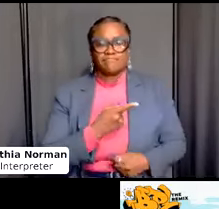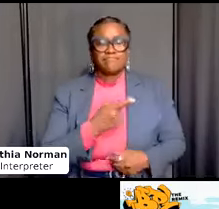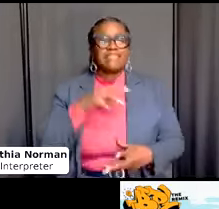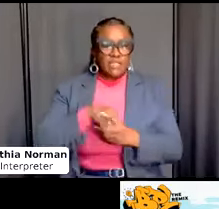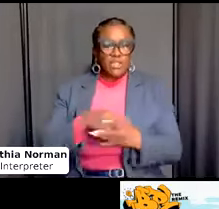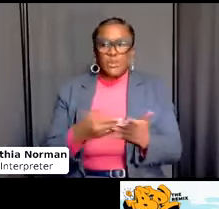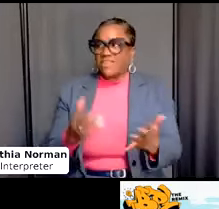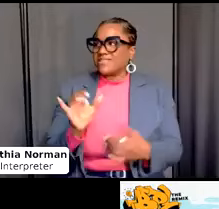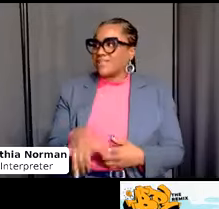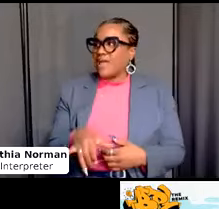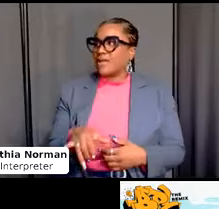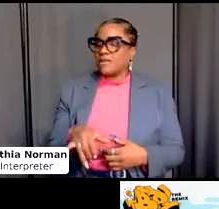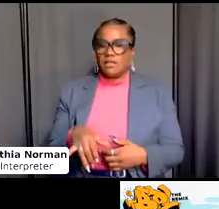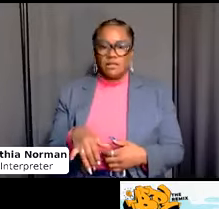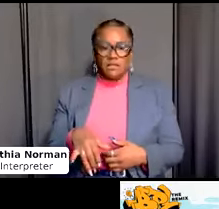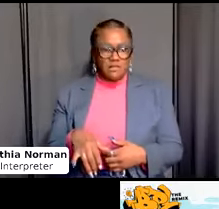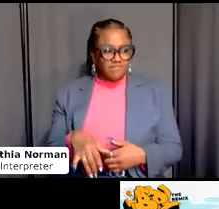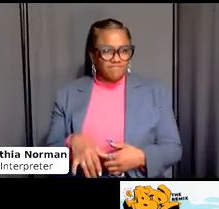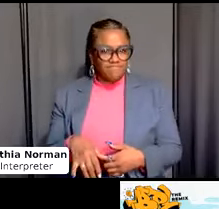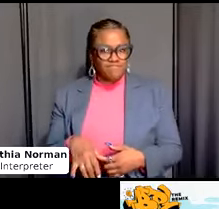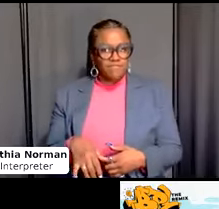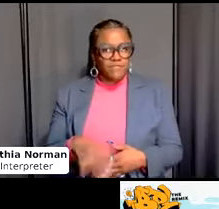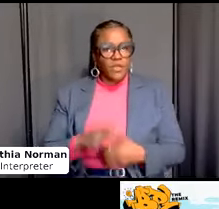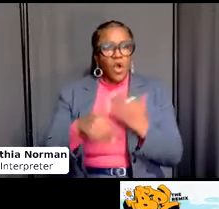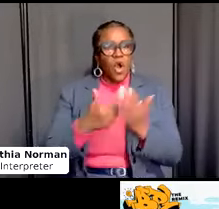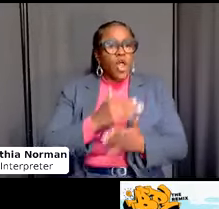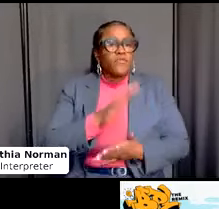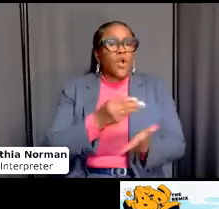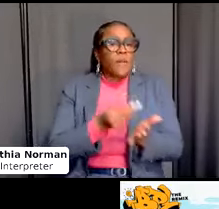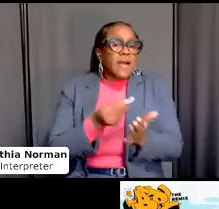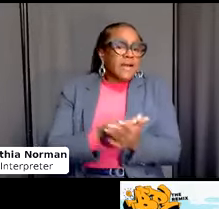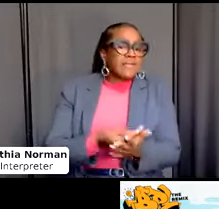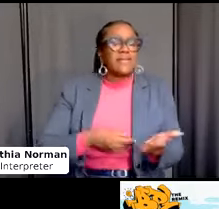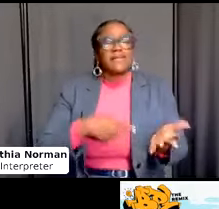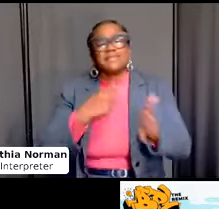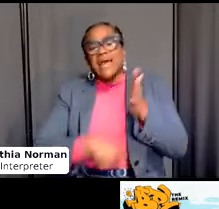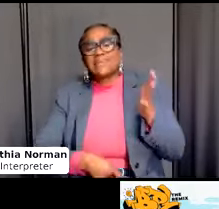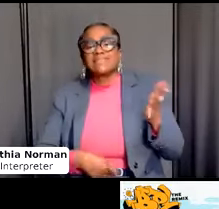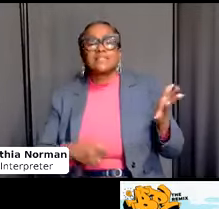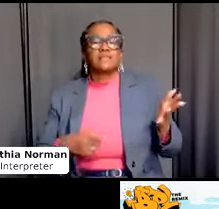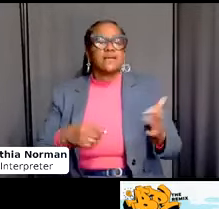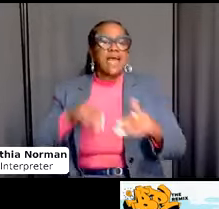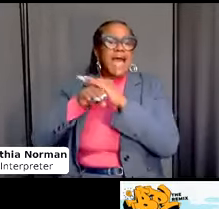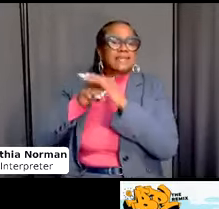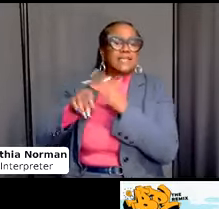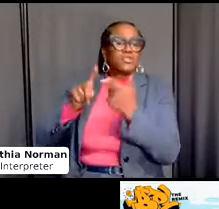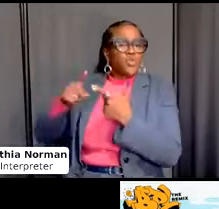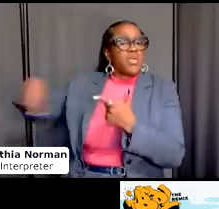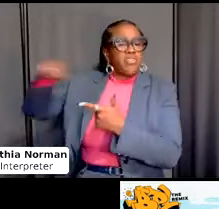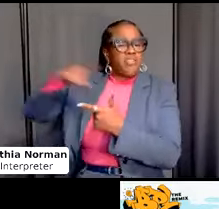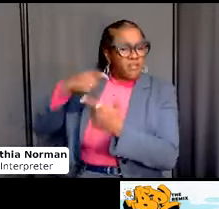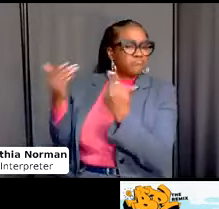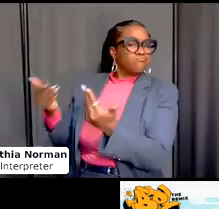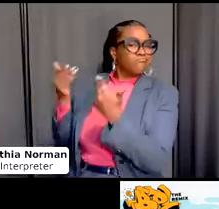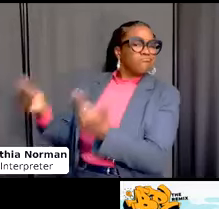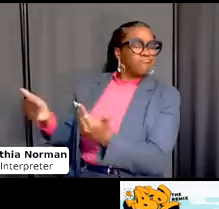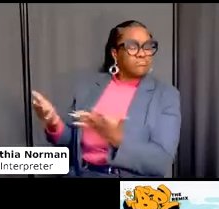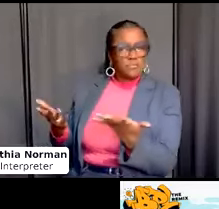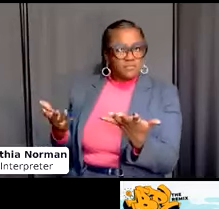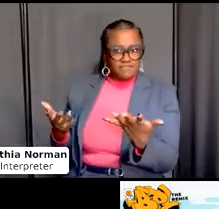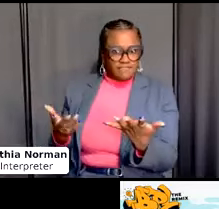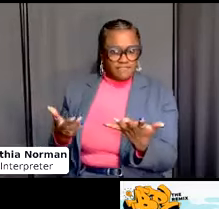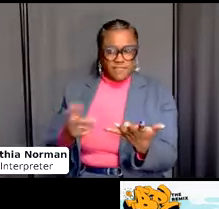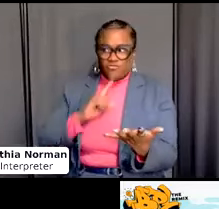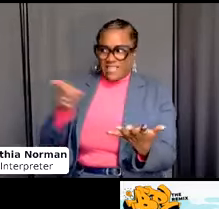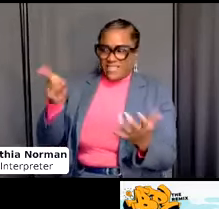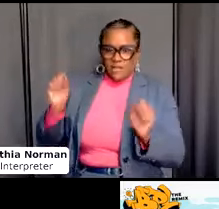like lifting your tariffs and giving unfettered access to foreign investors and whatnot, and being able to take and buy